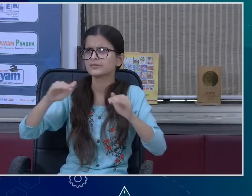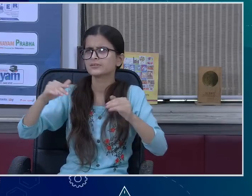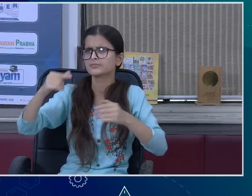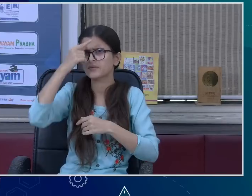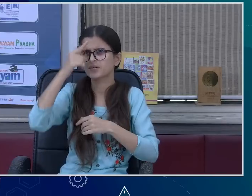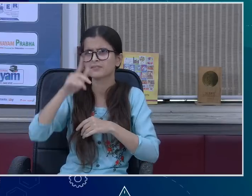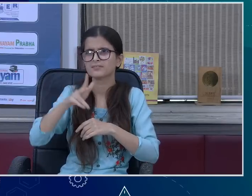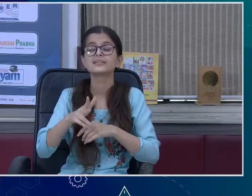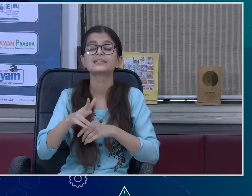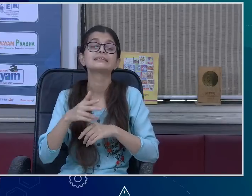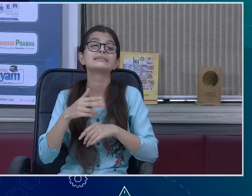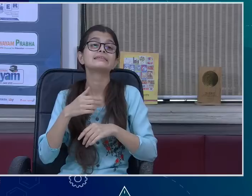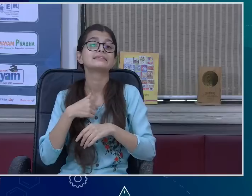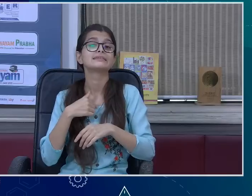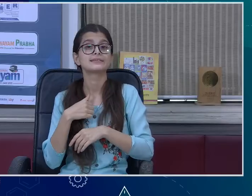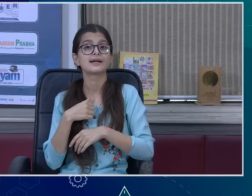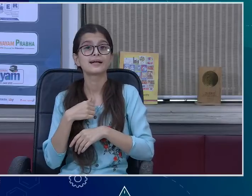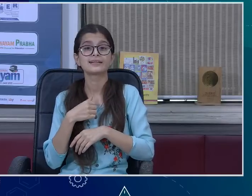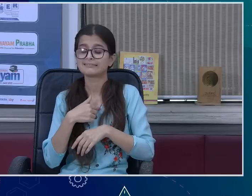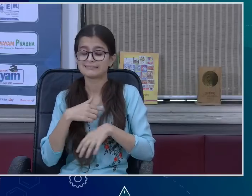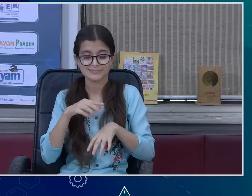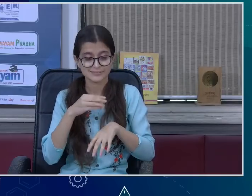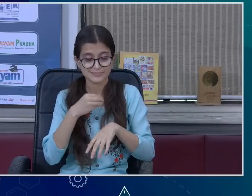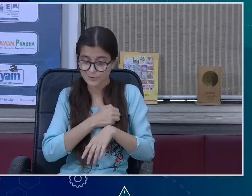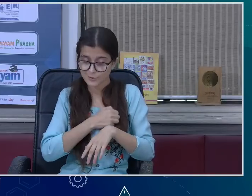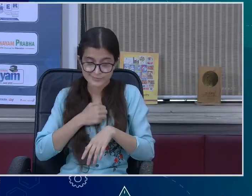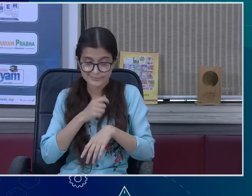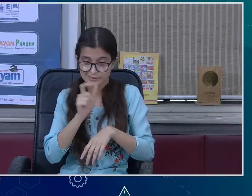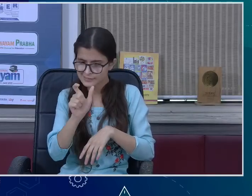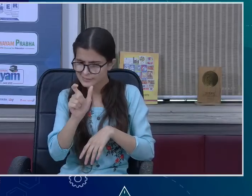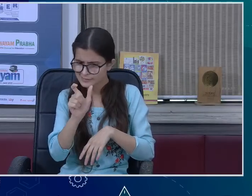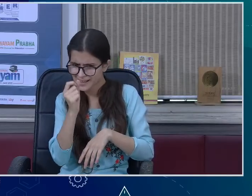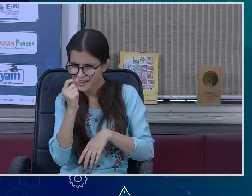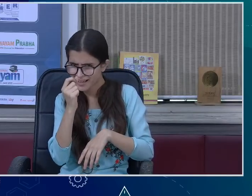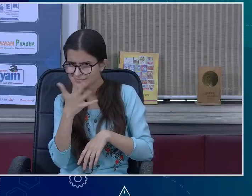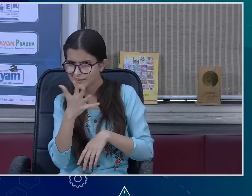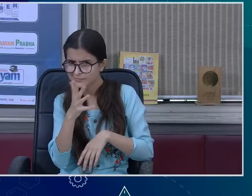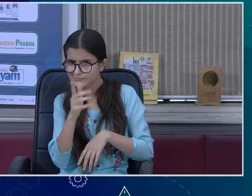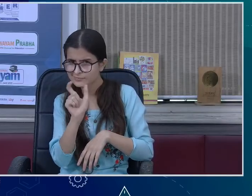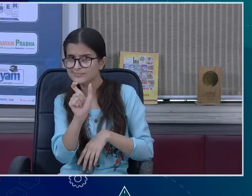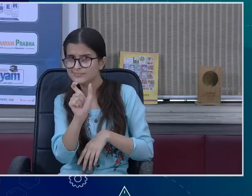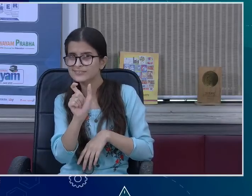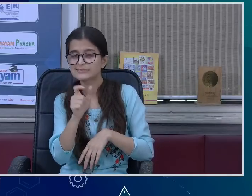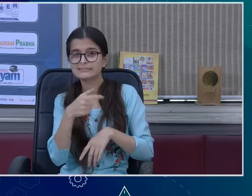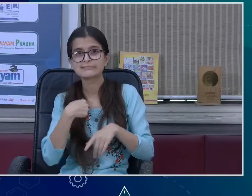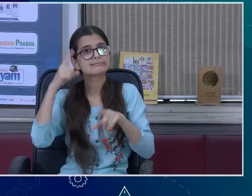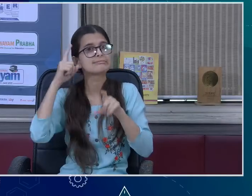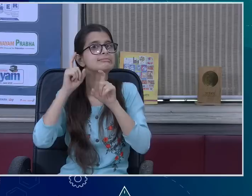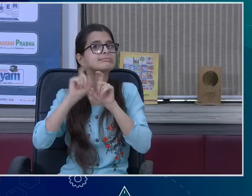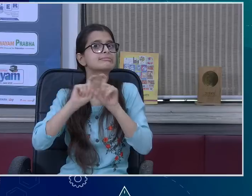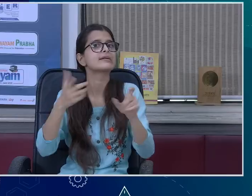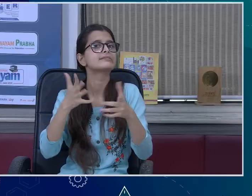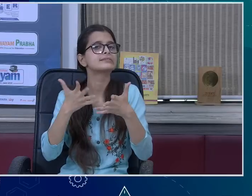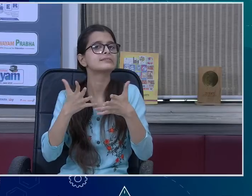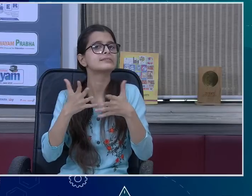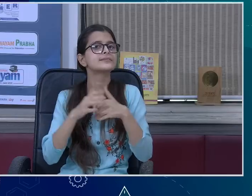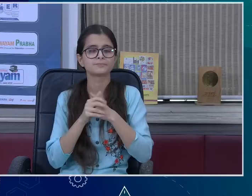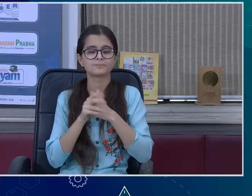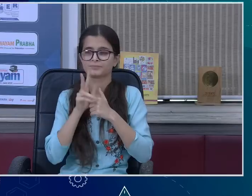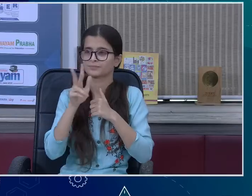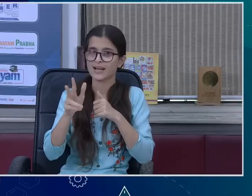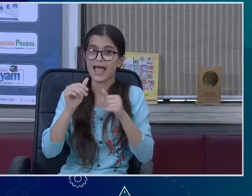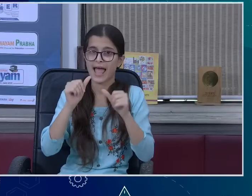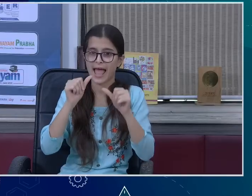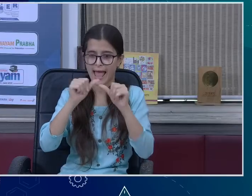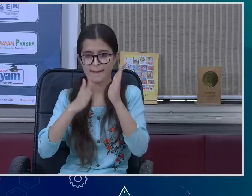The first thing is ambidextrous. I don't understand that particular word. I'm not able to hear it properly. Sir,